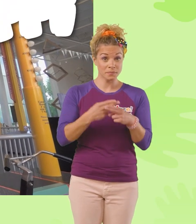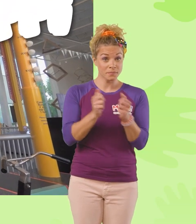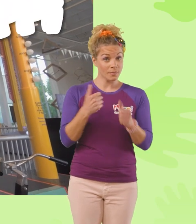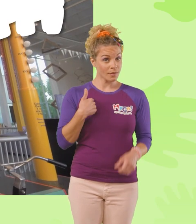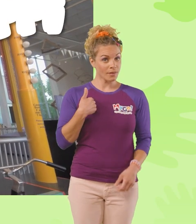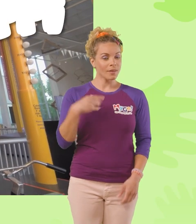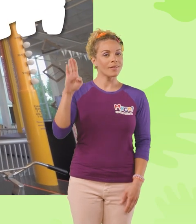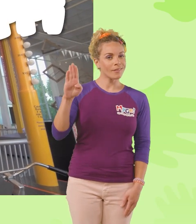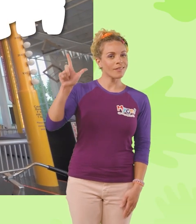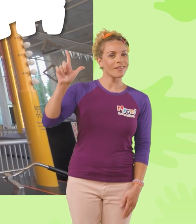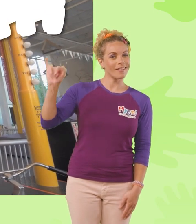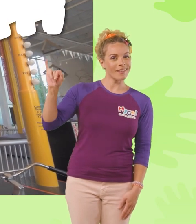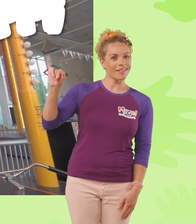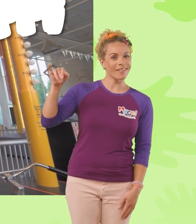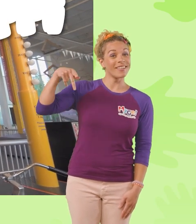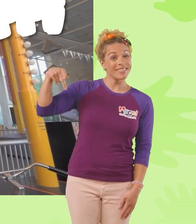with me?